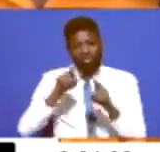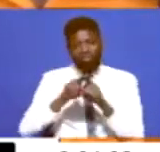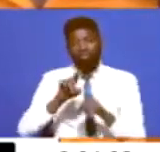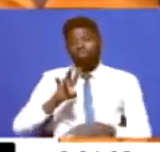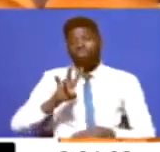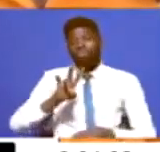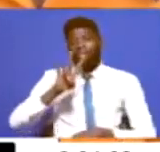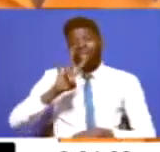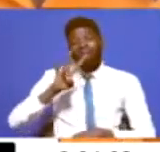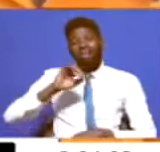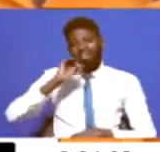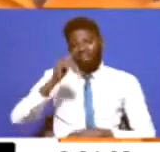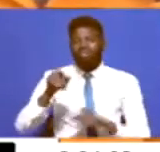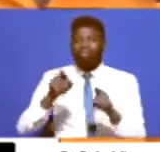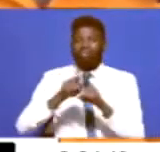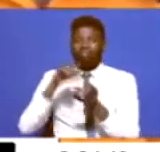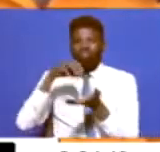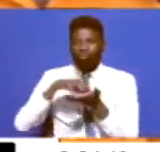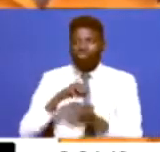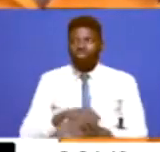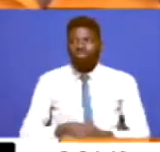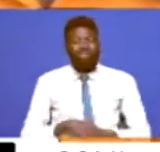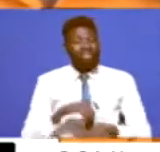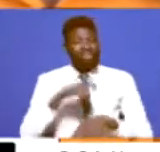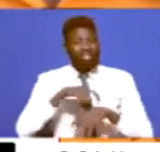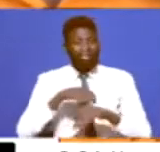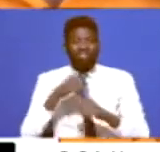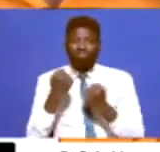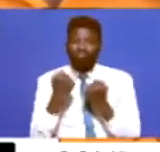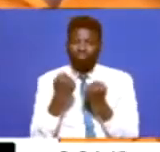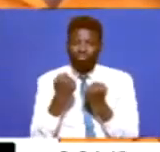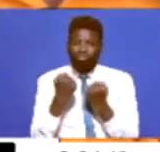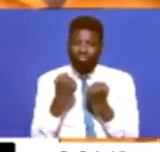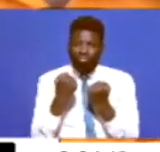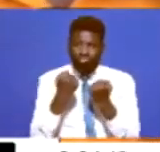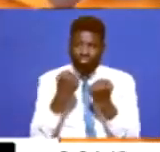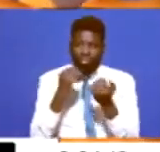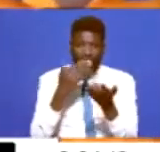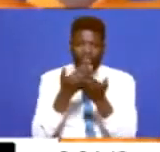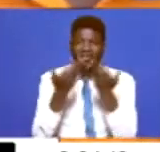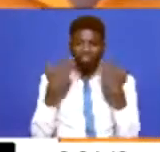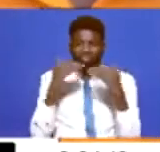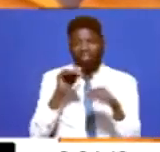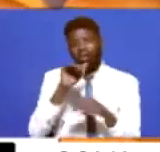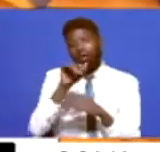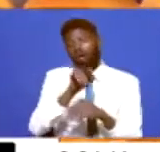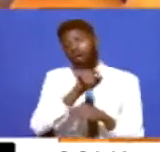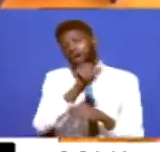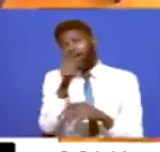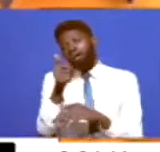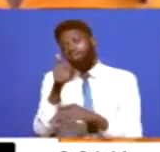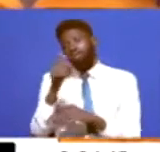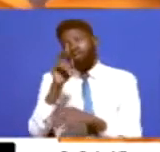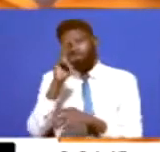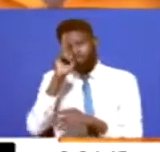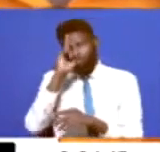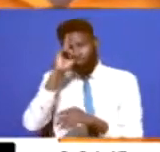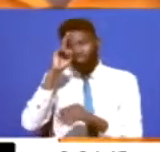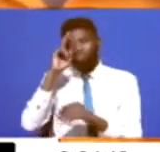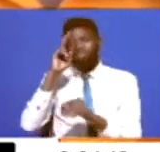Magari kifika, sisi sasa tuwaelekeza kwa stations zingine, at least tuangalia kama iko, lakini wao wanarudi wanasema